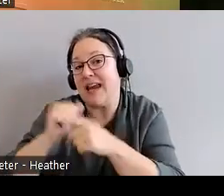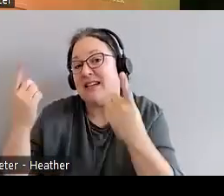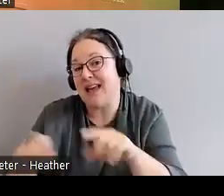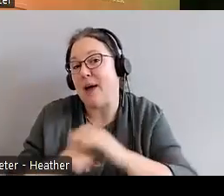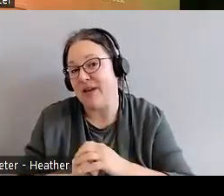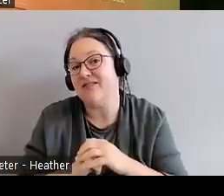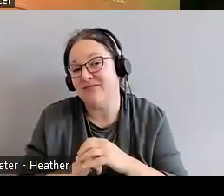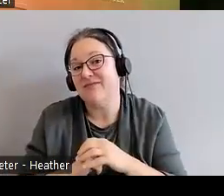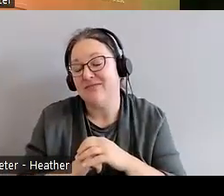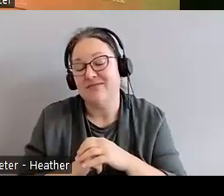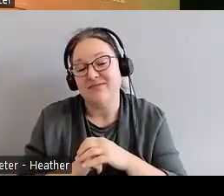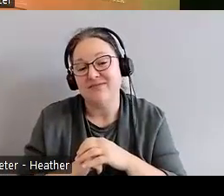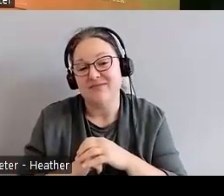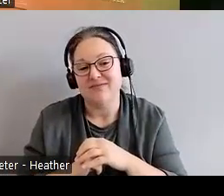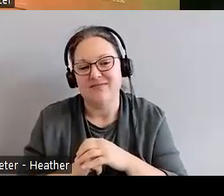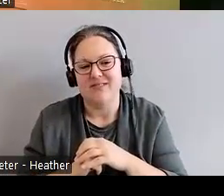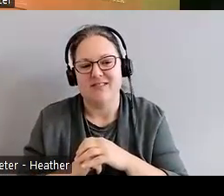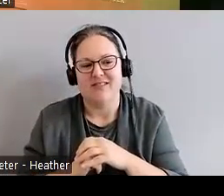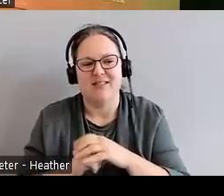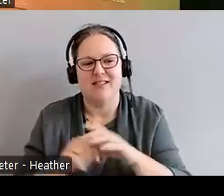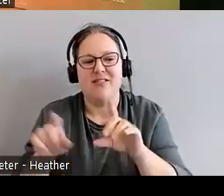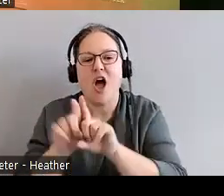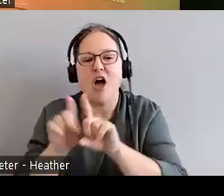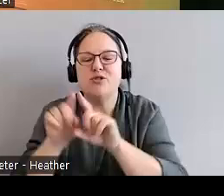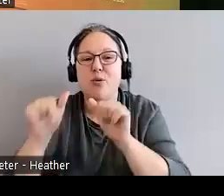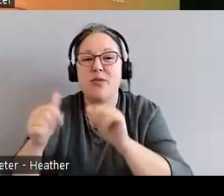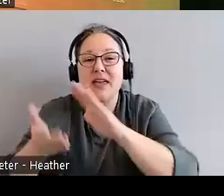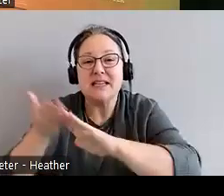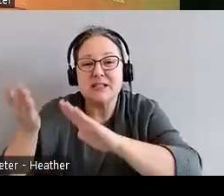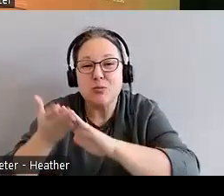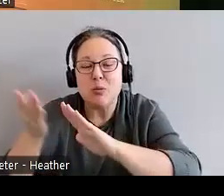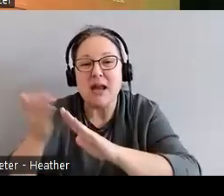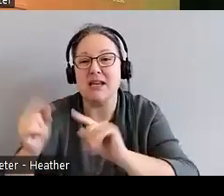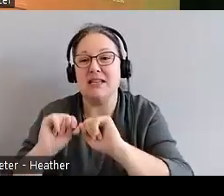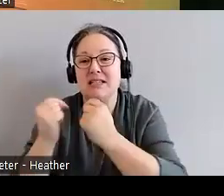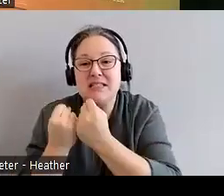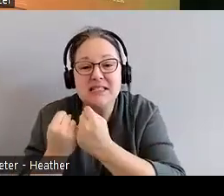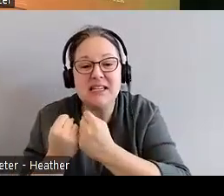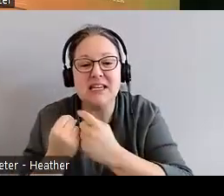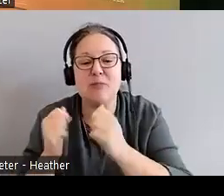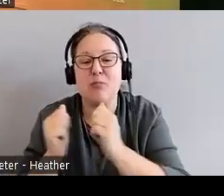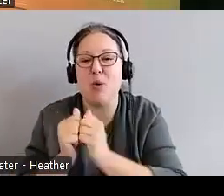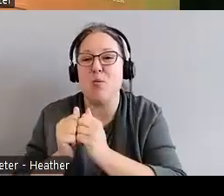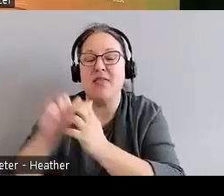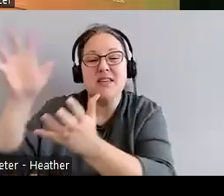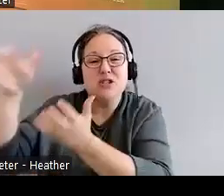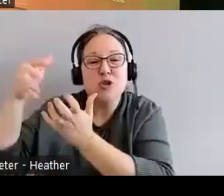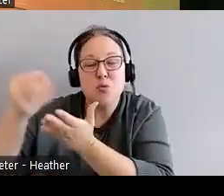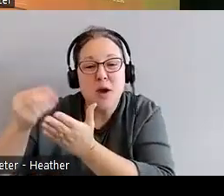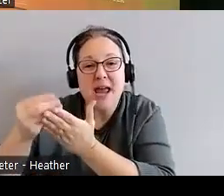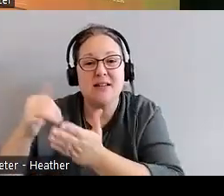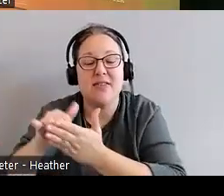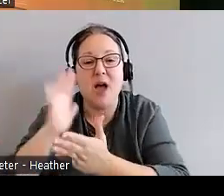this team as well. Now Mark Oldham has a K23 grant that is finishing up. Sort of